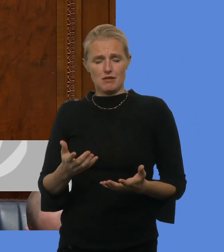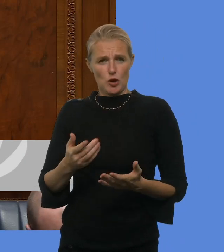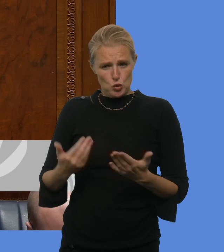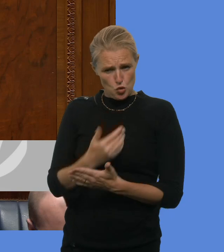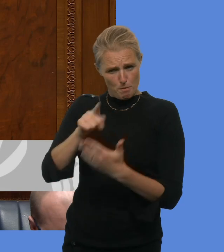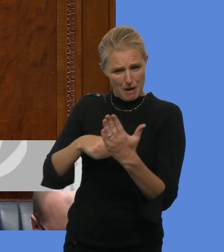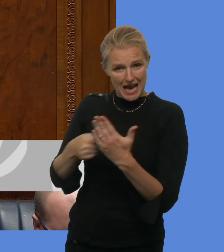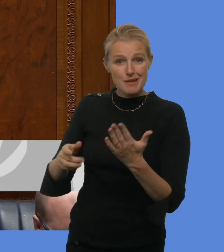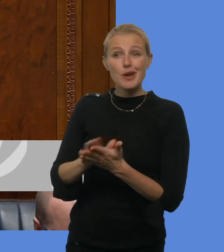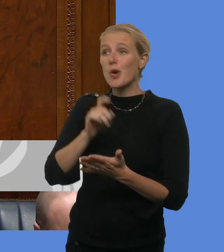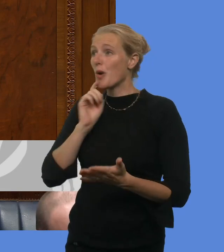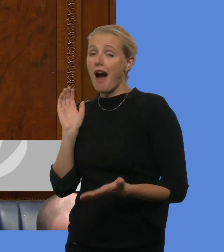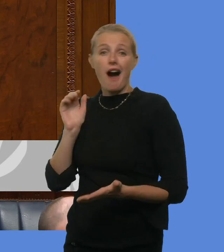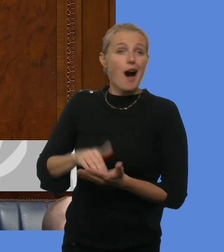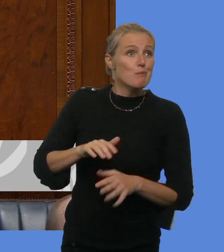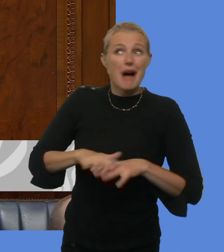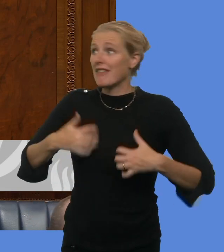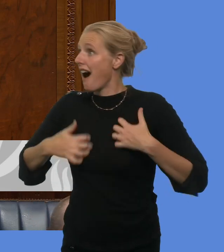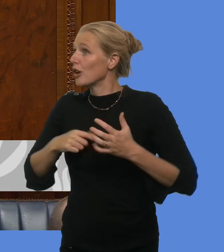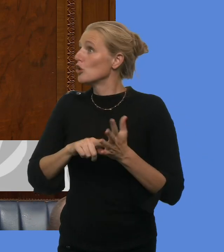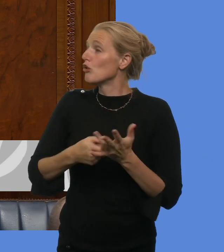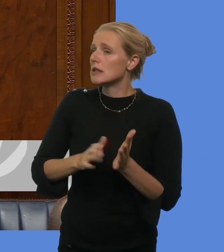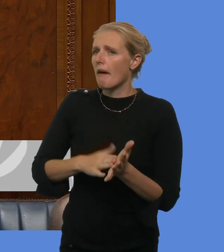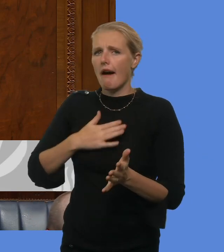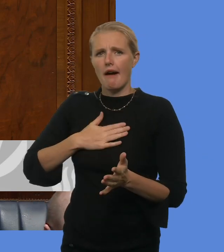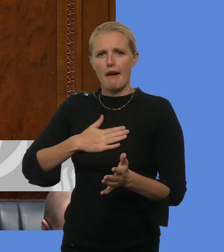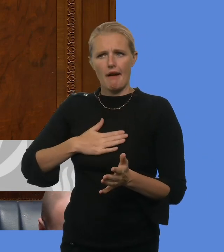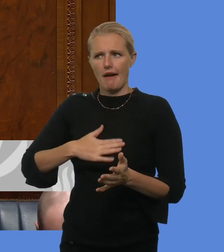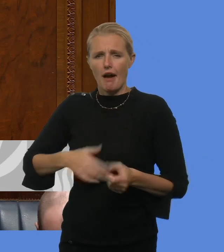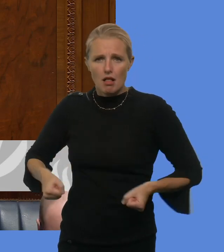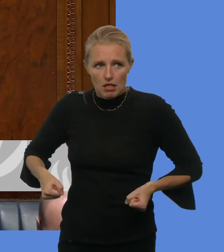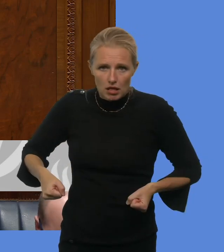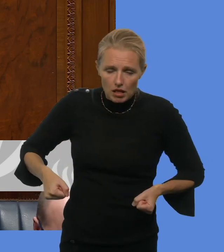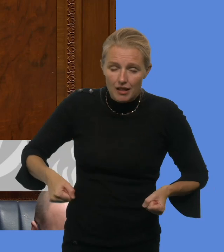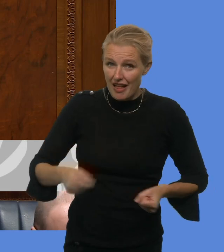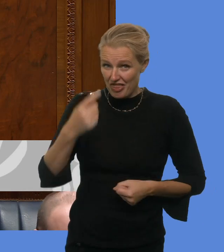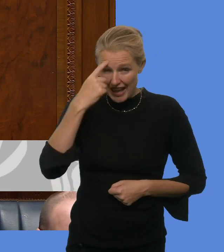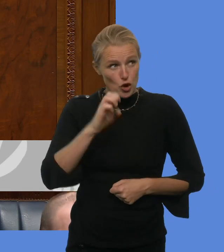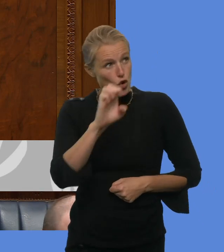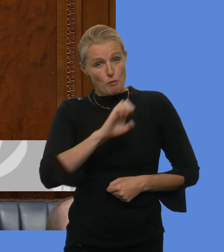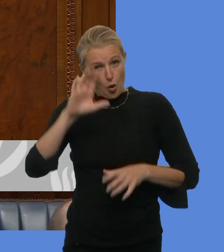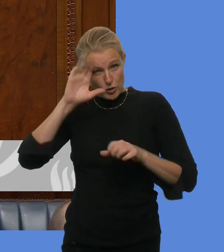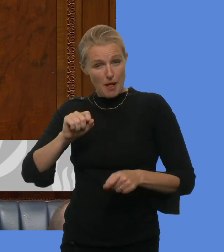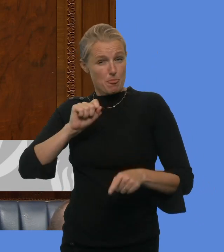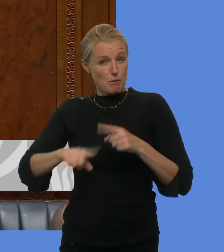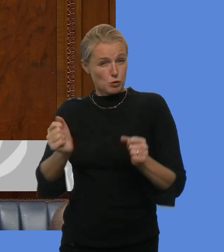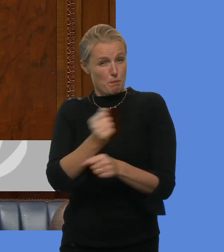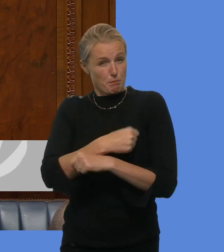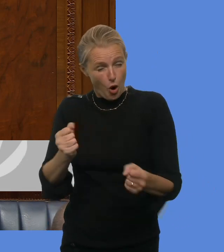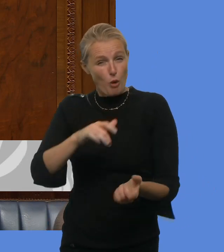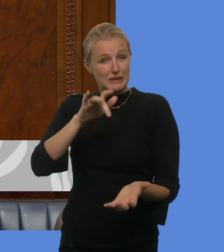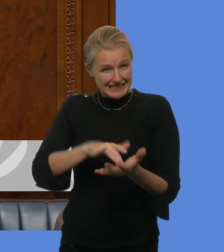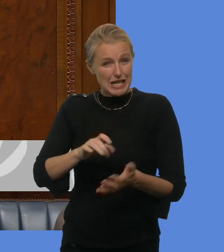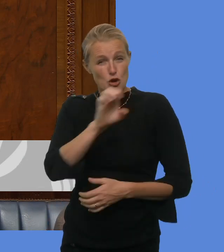tourists coming to our city, and bearing in mind that the Europa Hotel, as the most bombed city in Europe, not only survived but